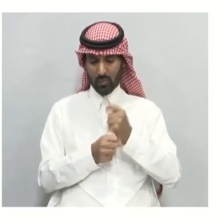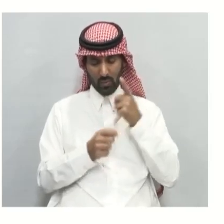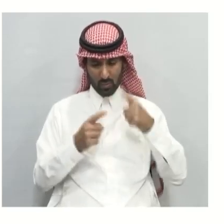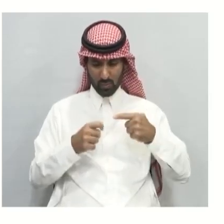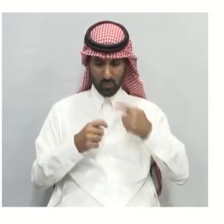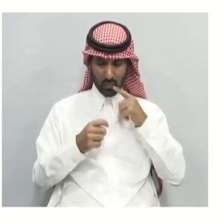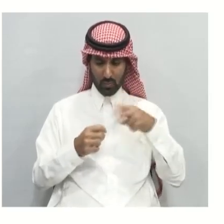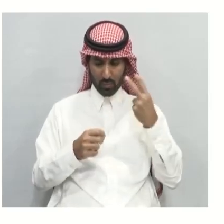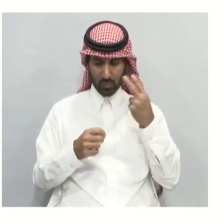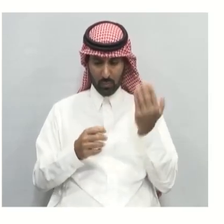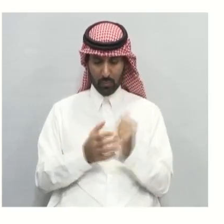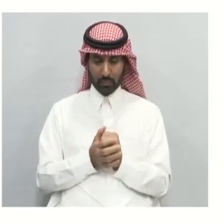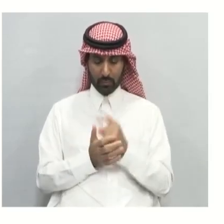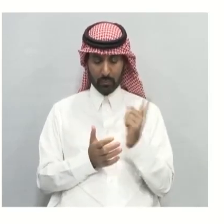II.